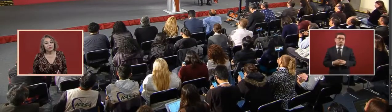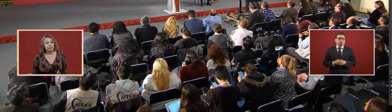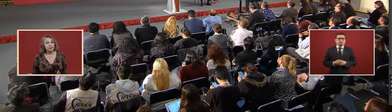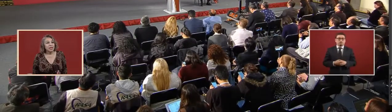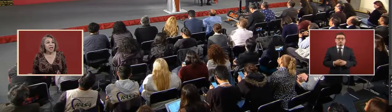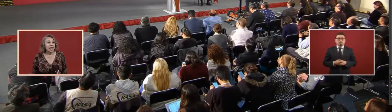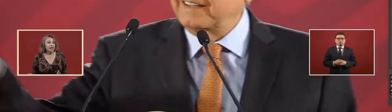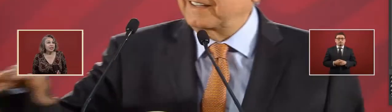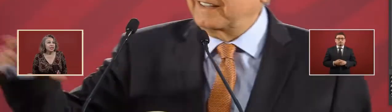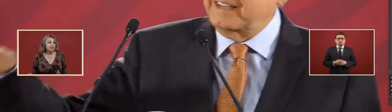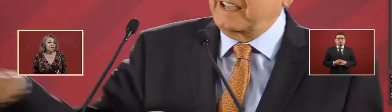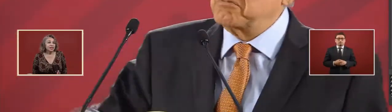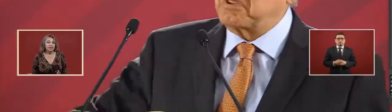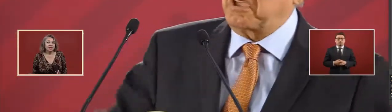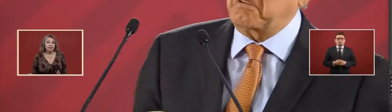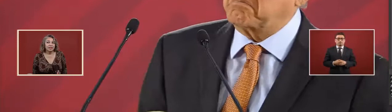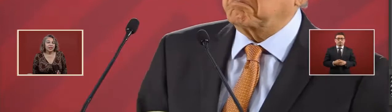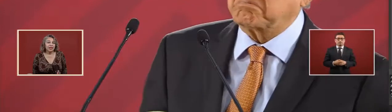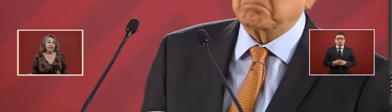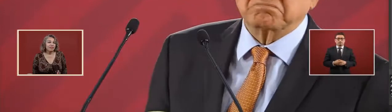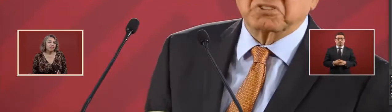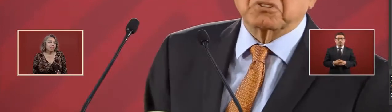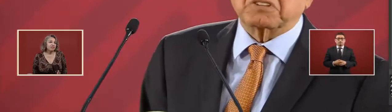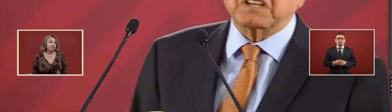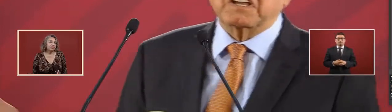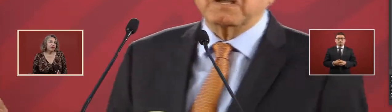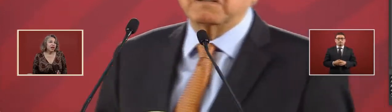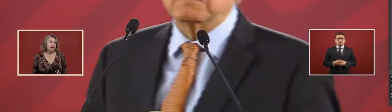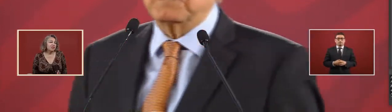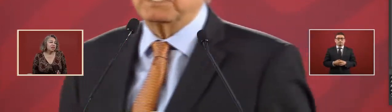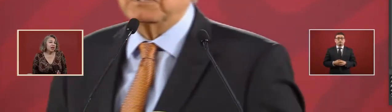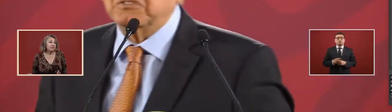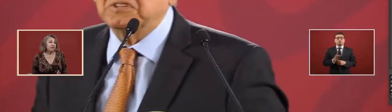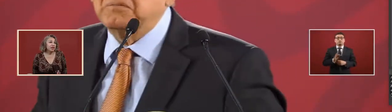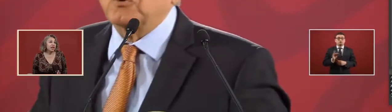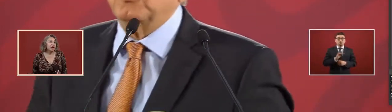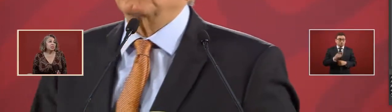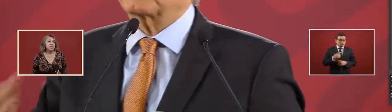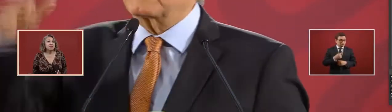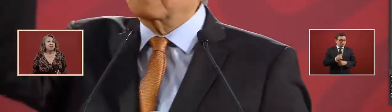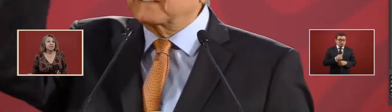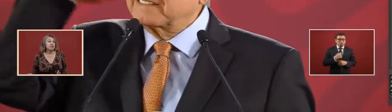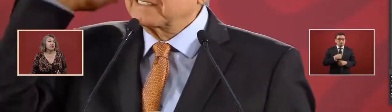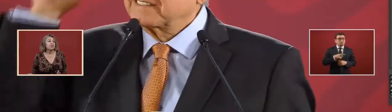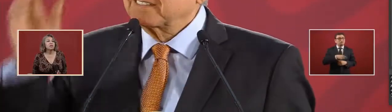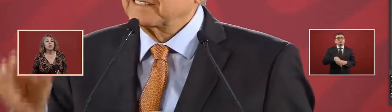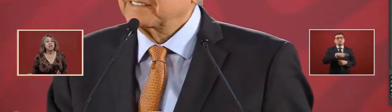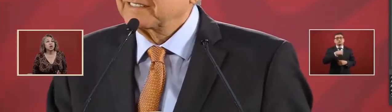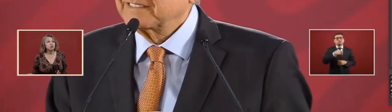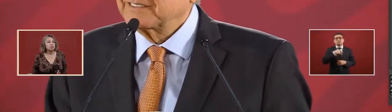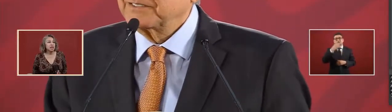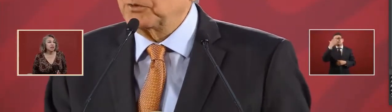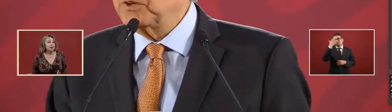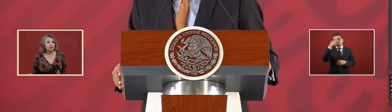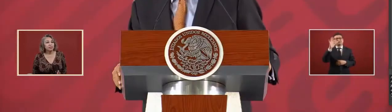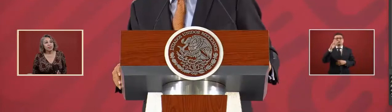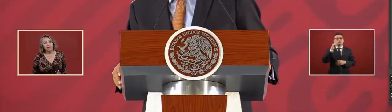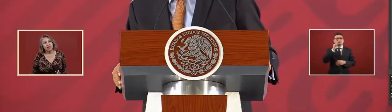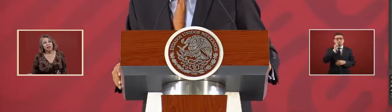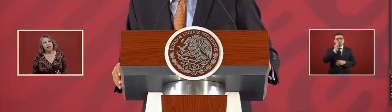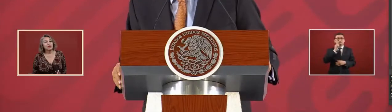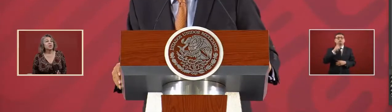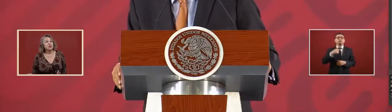Y and aunque even no if I don't have any conozca, merits or if nobody knows me, yo voy a